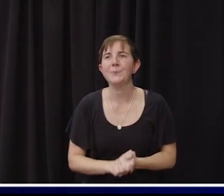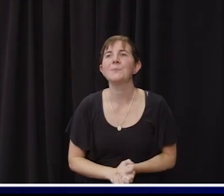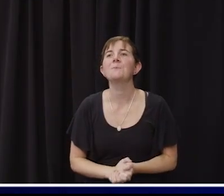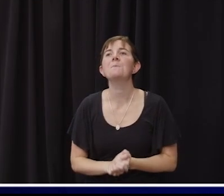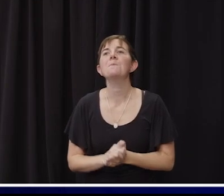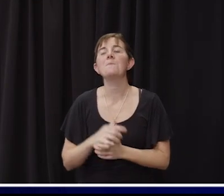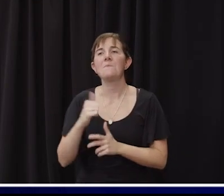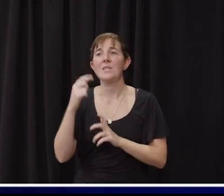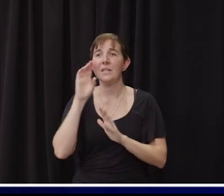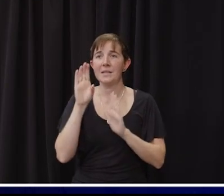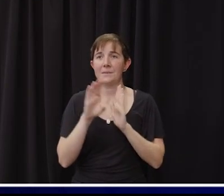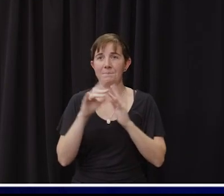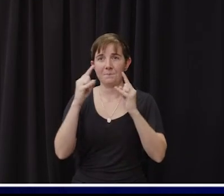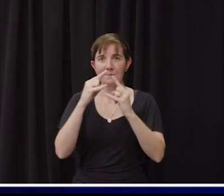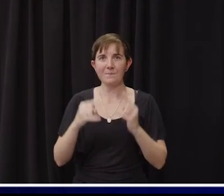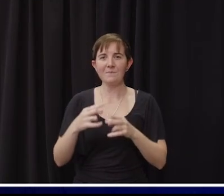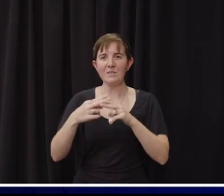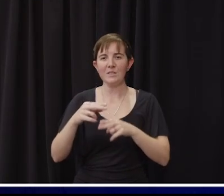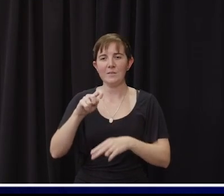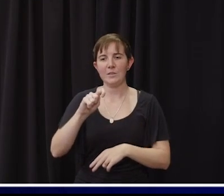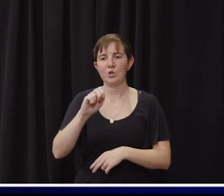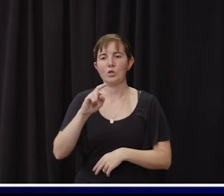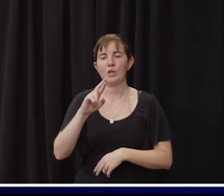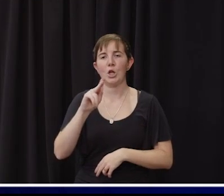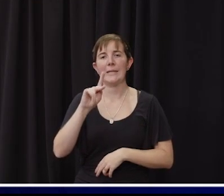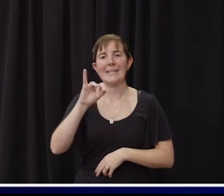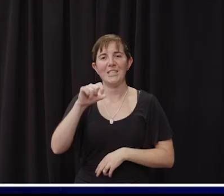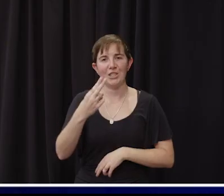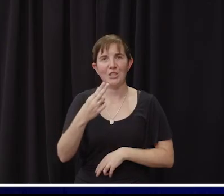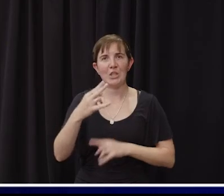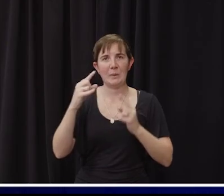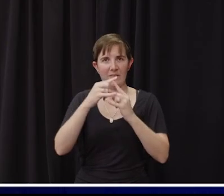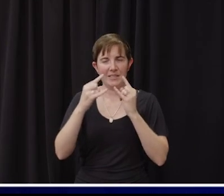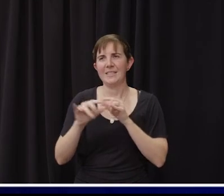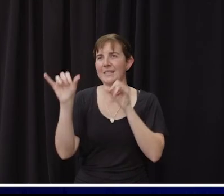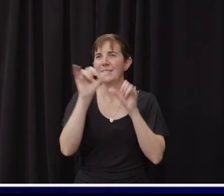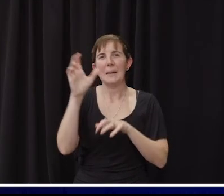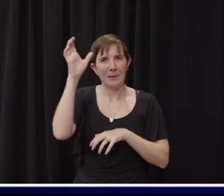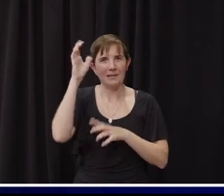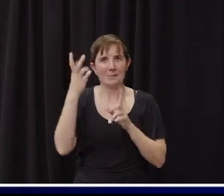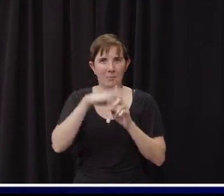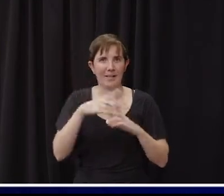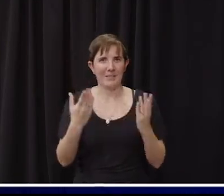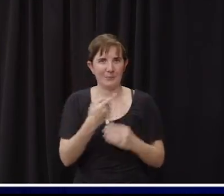This is another pavilion, the Turkish pavilion, where we implemented those same strategies.